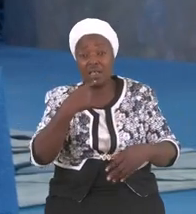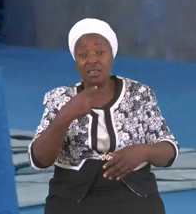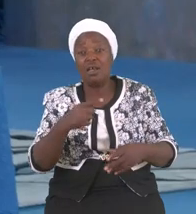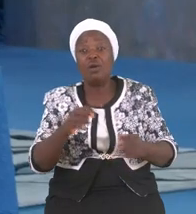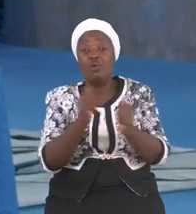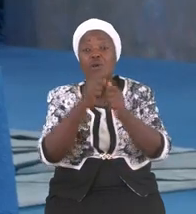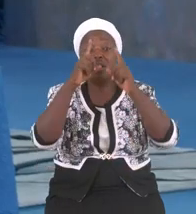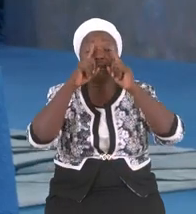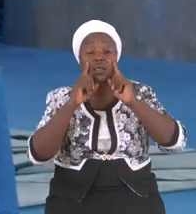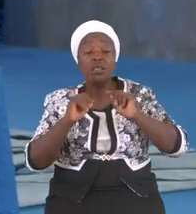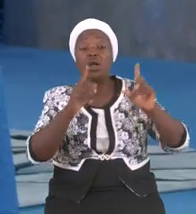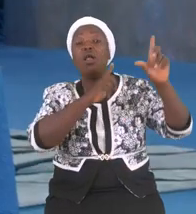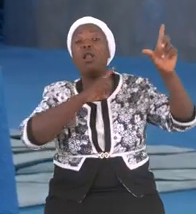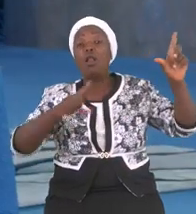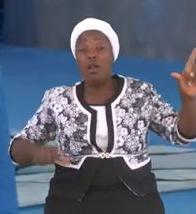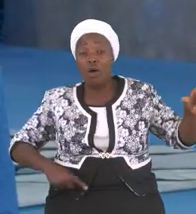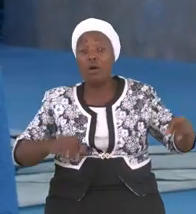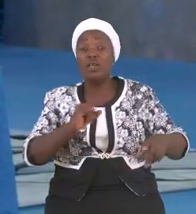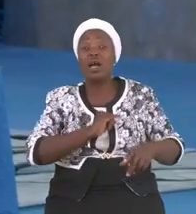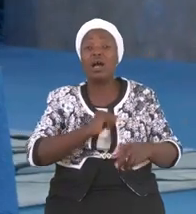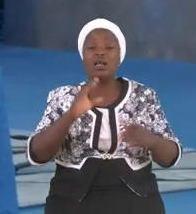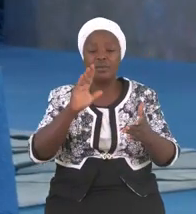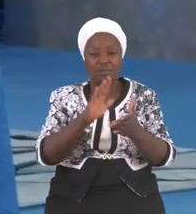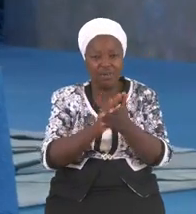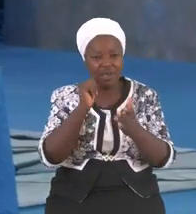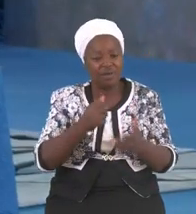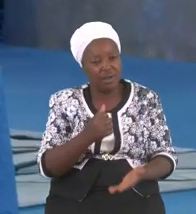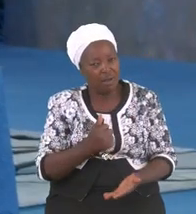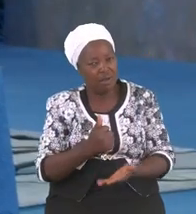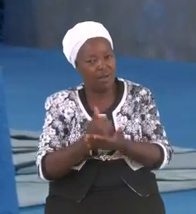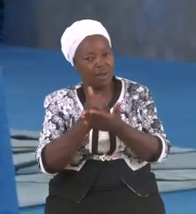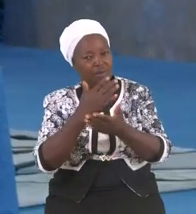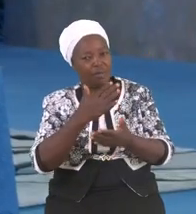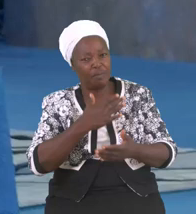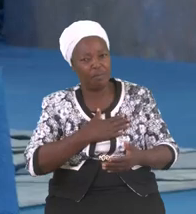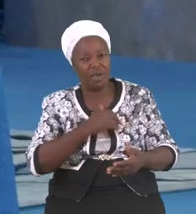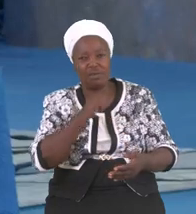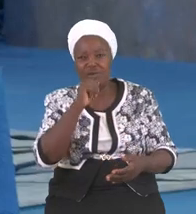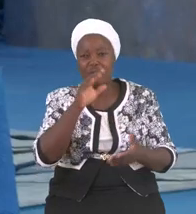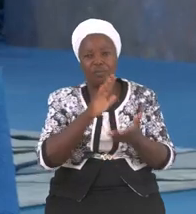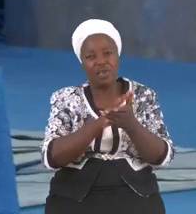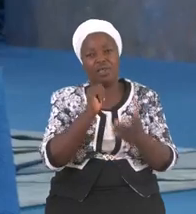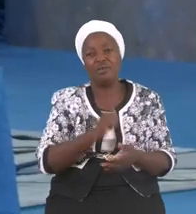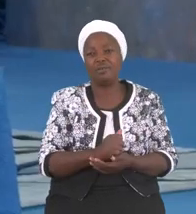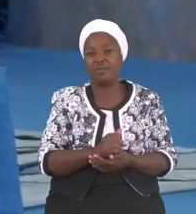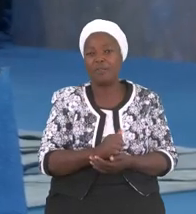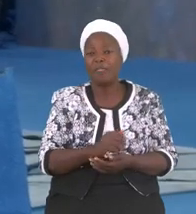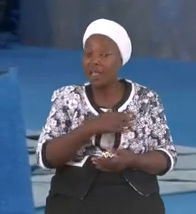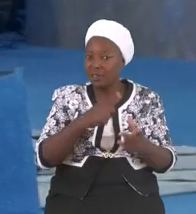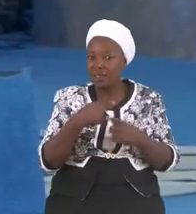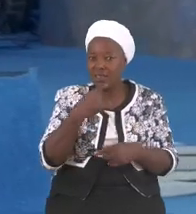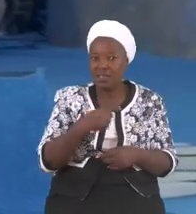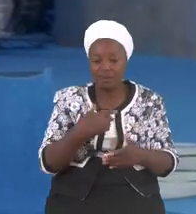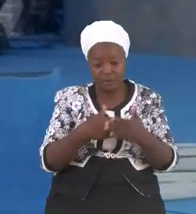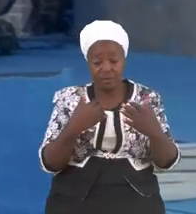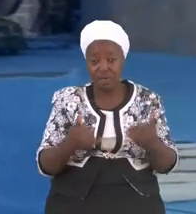tears, Lord, I believe. Help thou mine unbelief. He said, before now, before